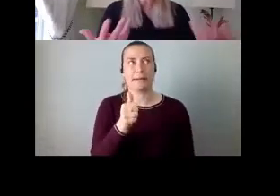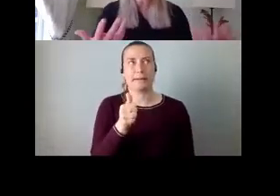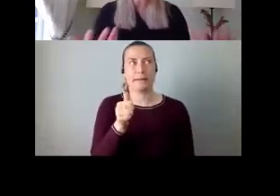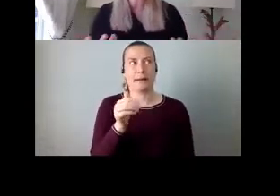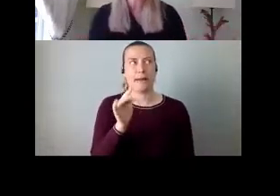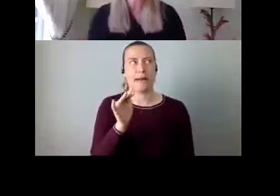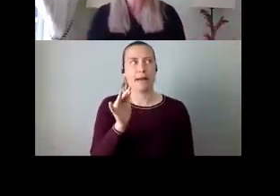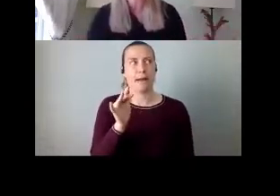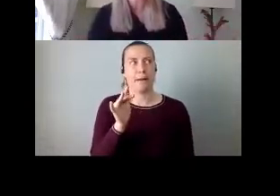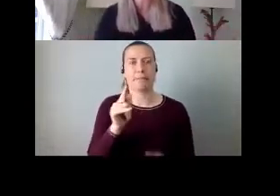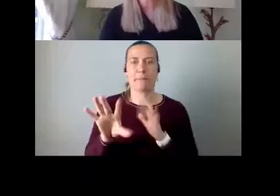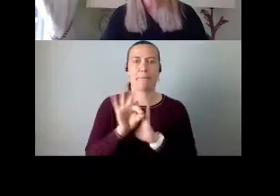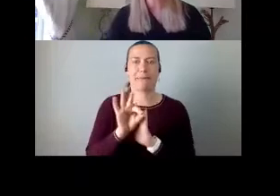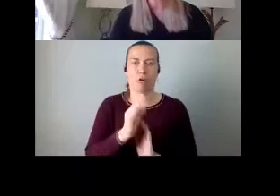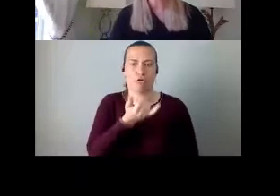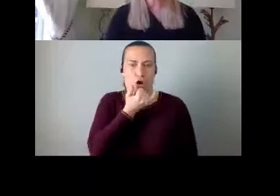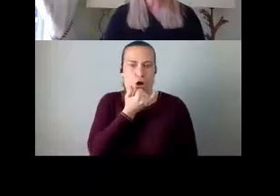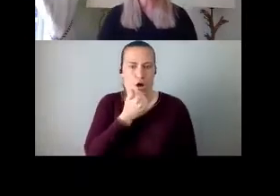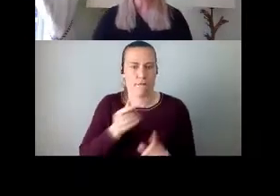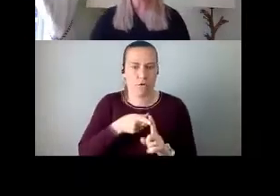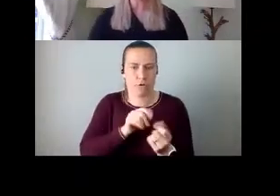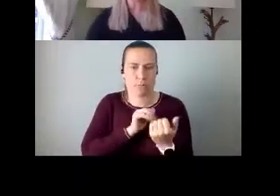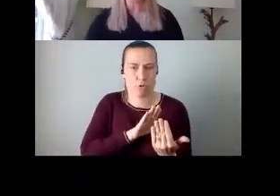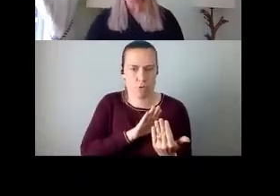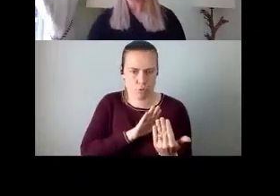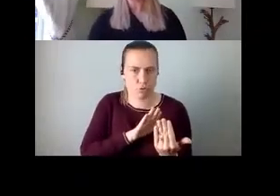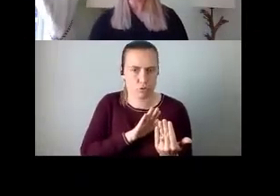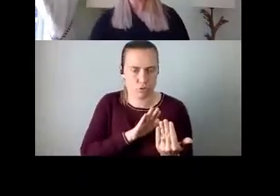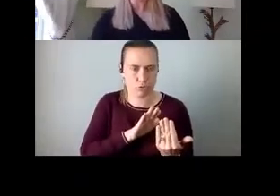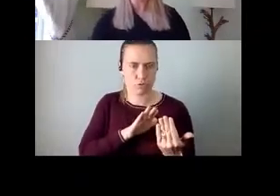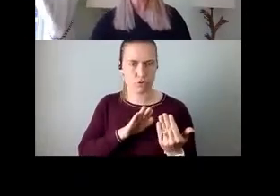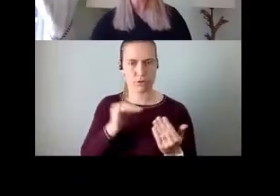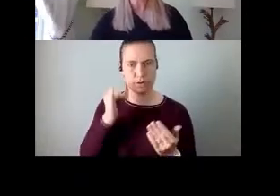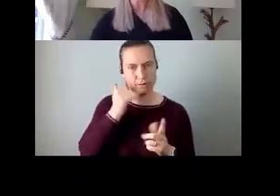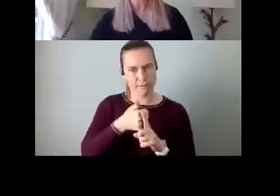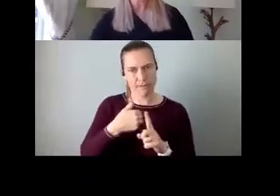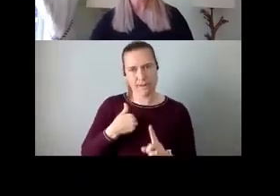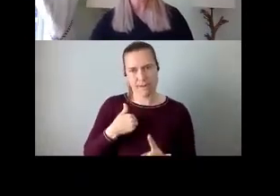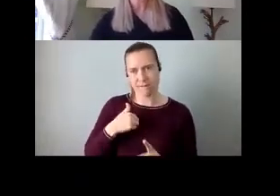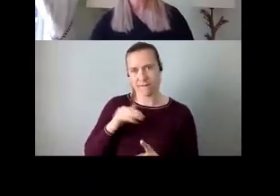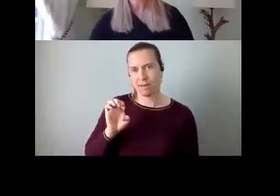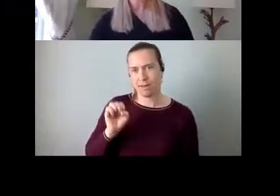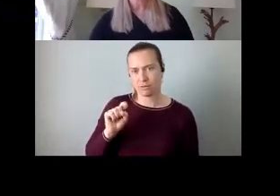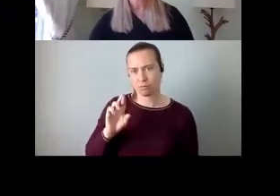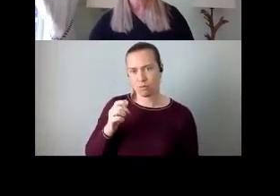a wrong first approach to treating patients with an estrogen positive tumor.